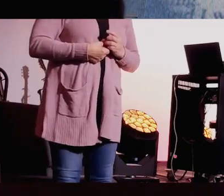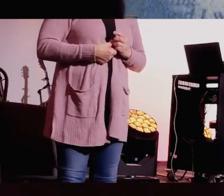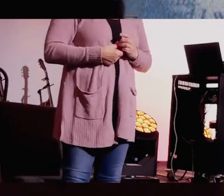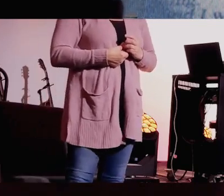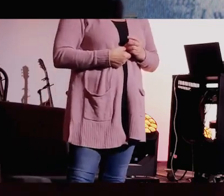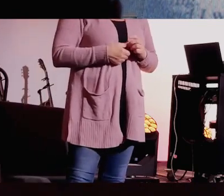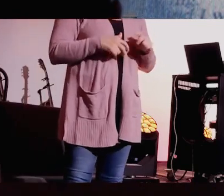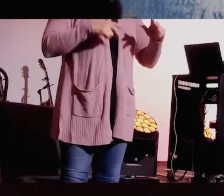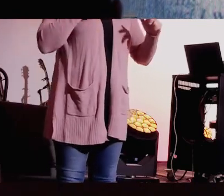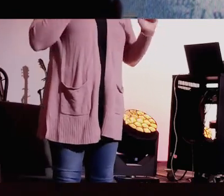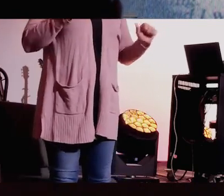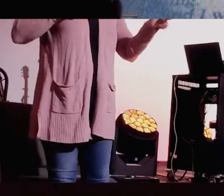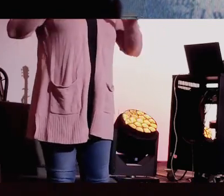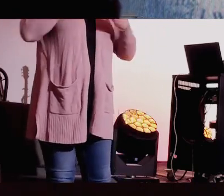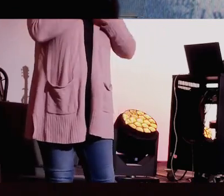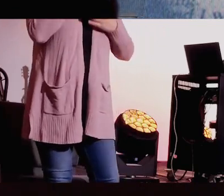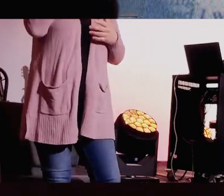and walking those out with you.